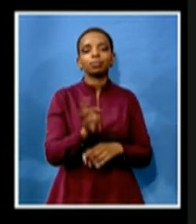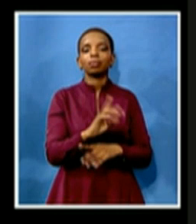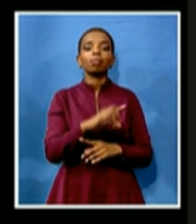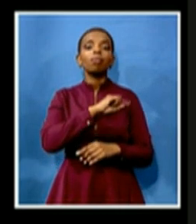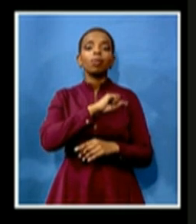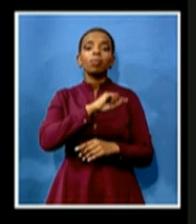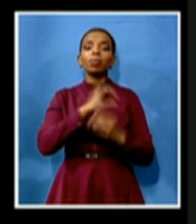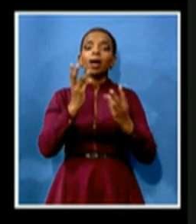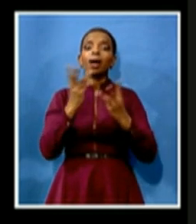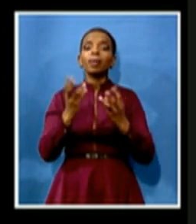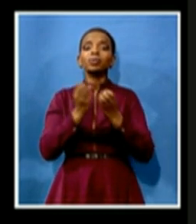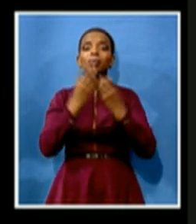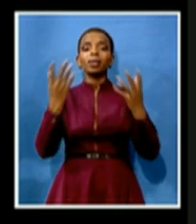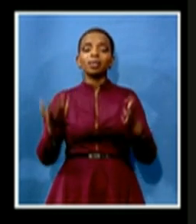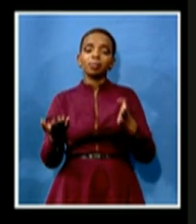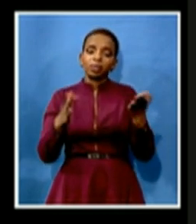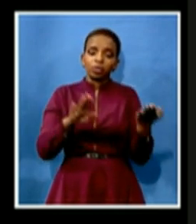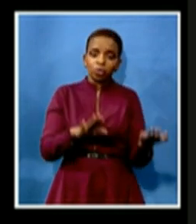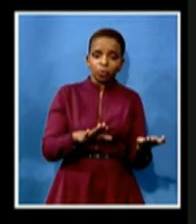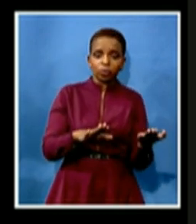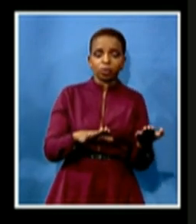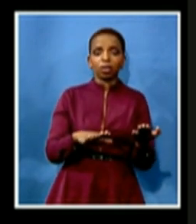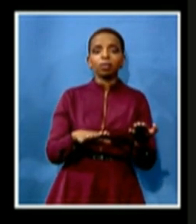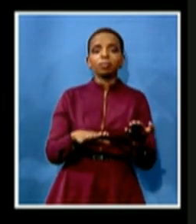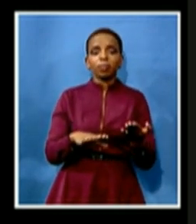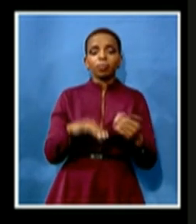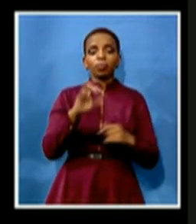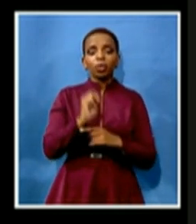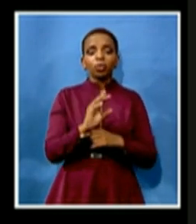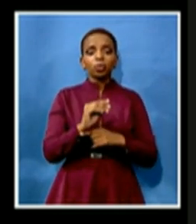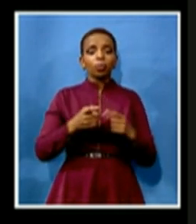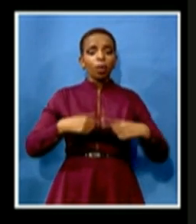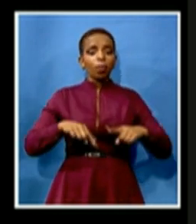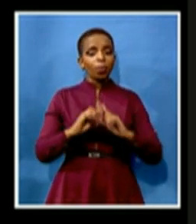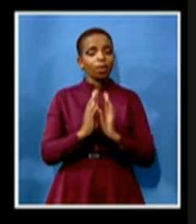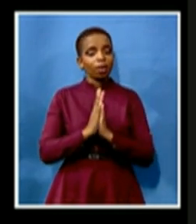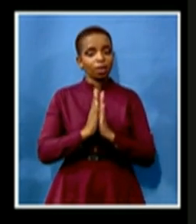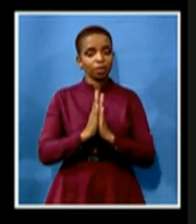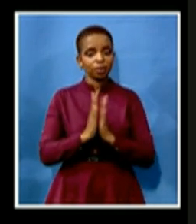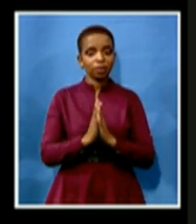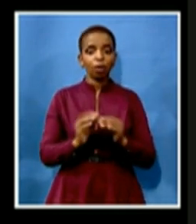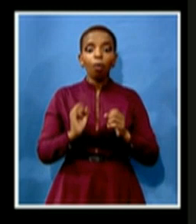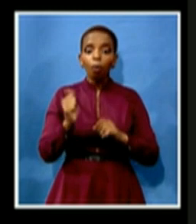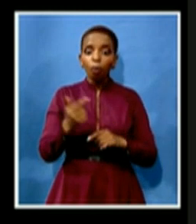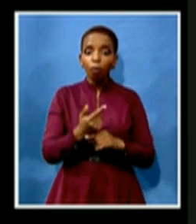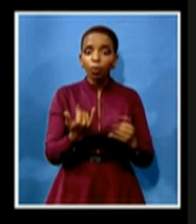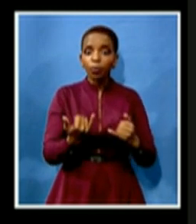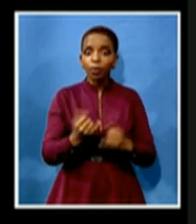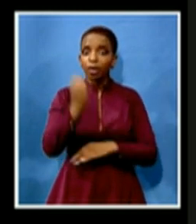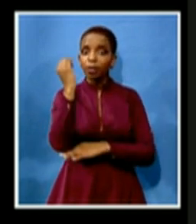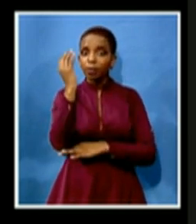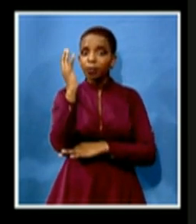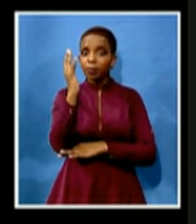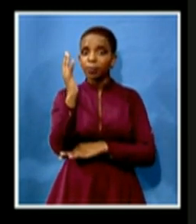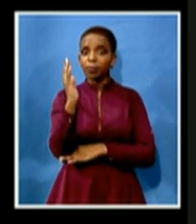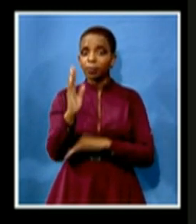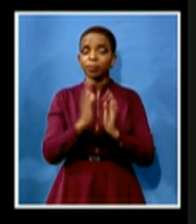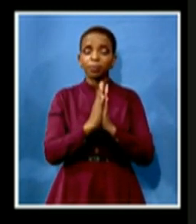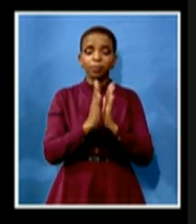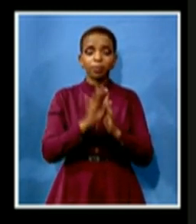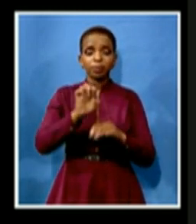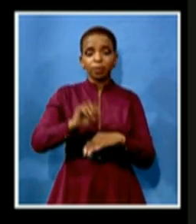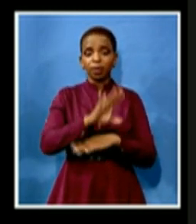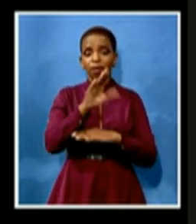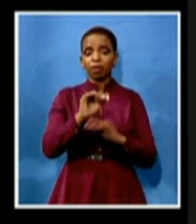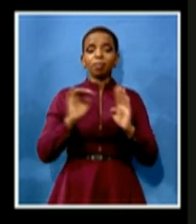peak. We are asking, all of these models presented today are asking South Africa to behave in a way which no other country in the world to